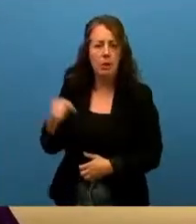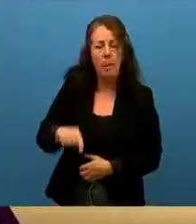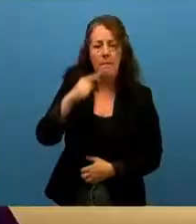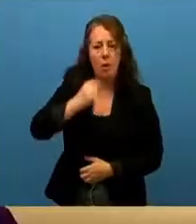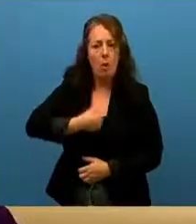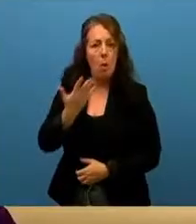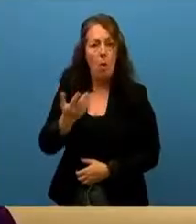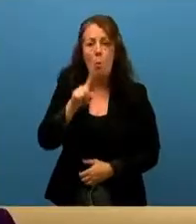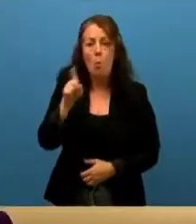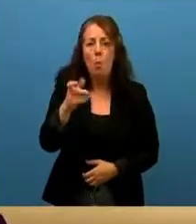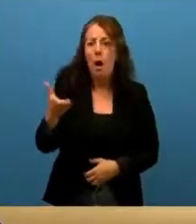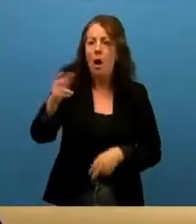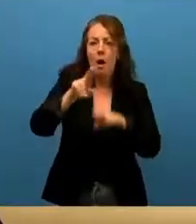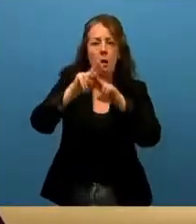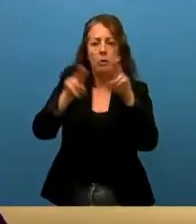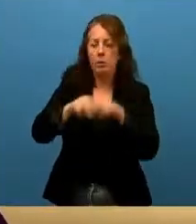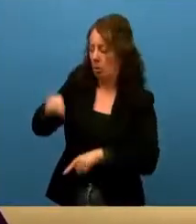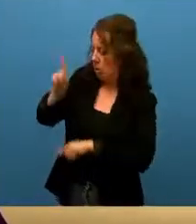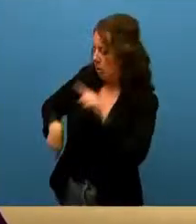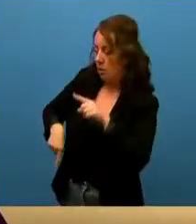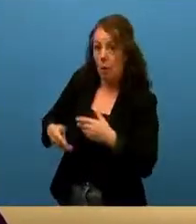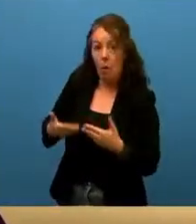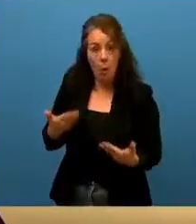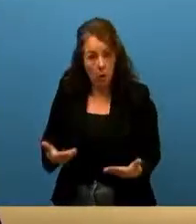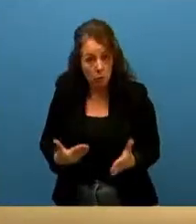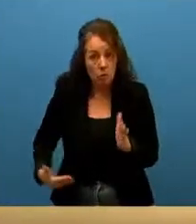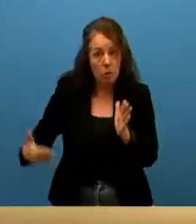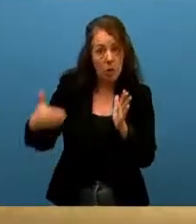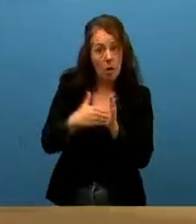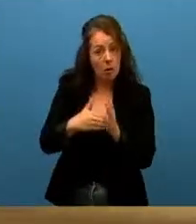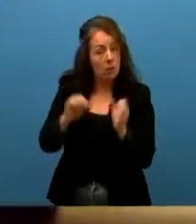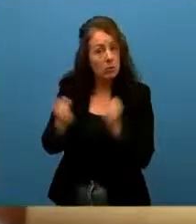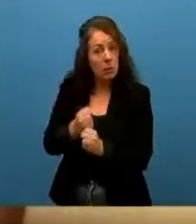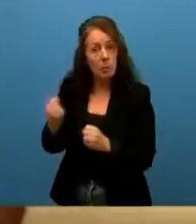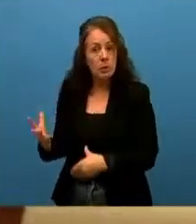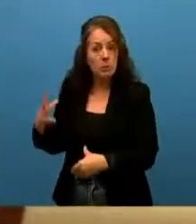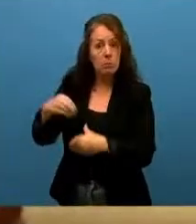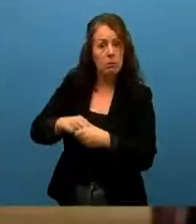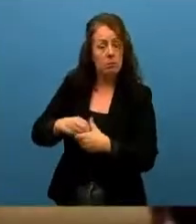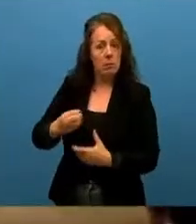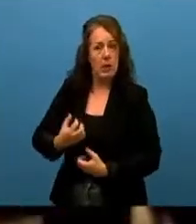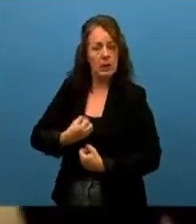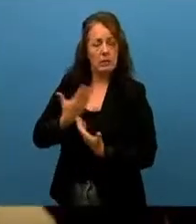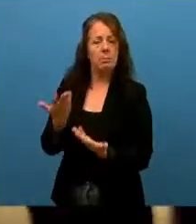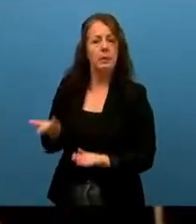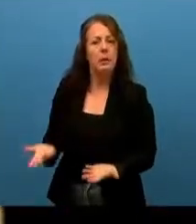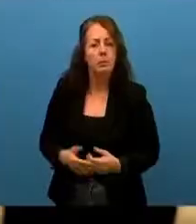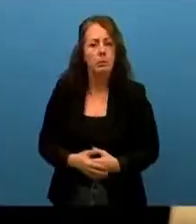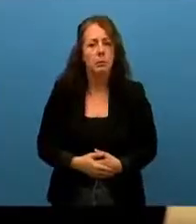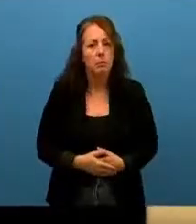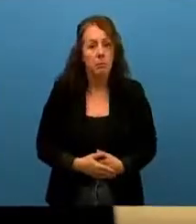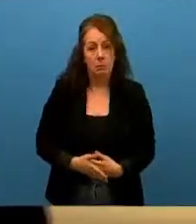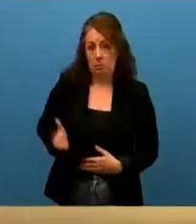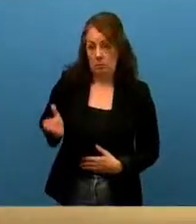denied to speak as a government in the United Nations. Diskahe sits here and will not speak until he is able to